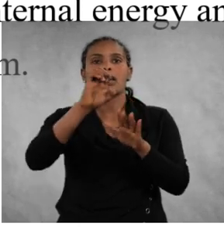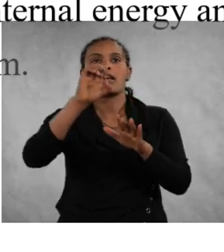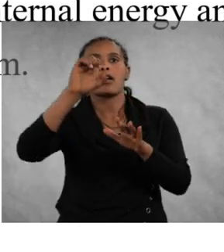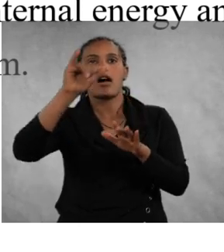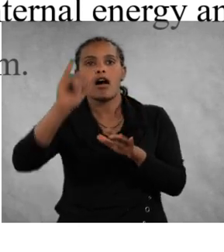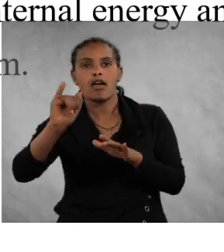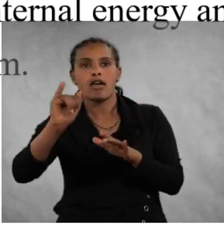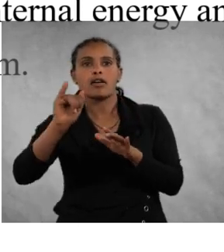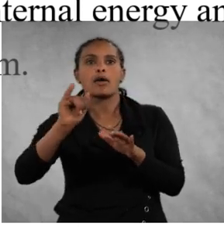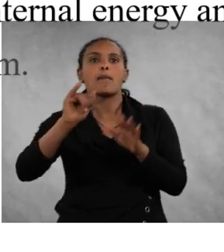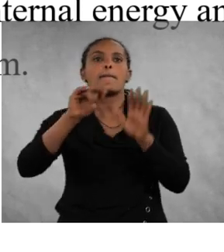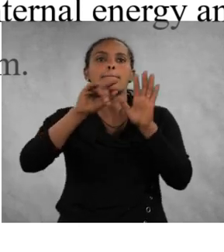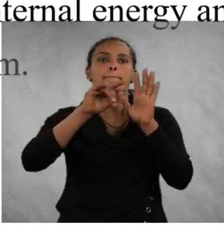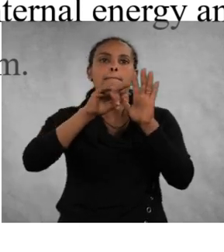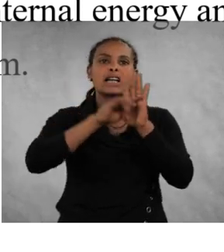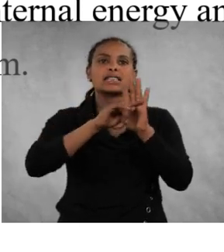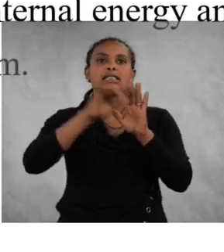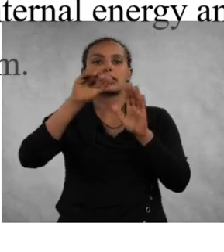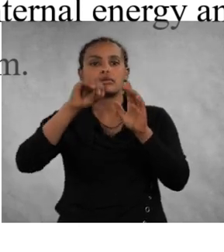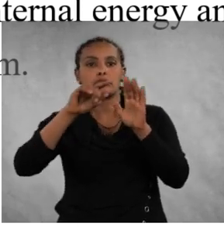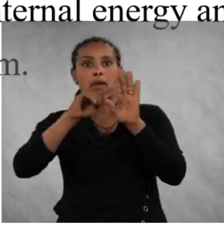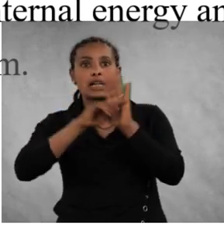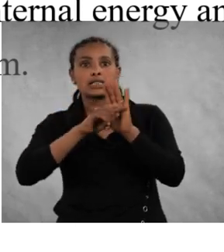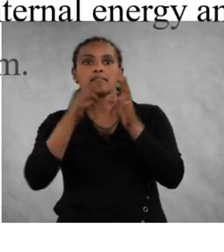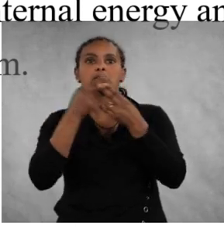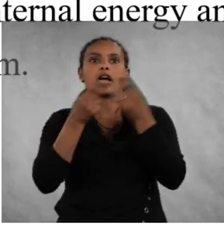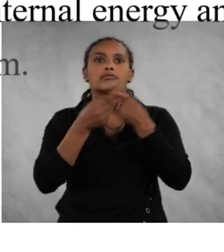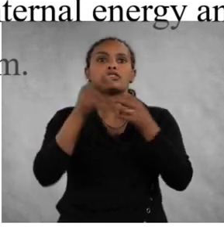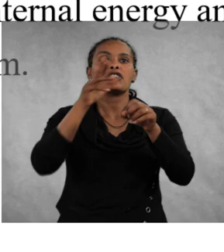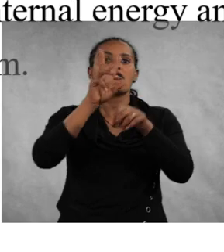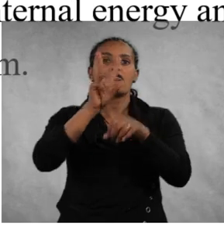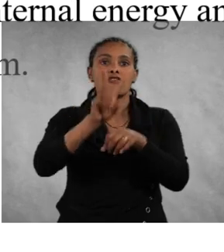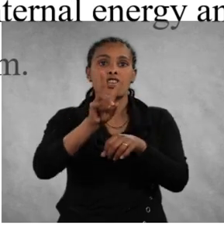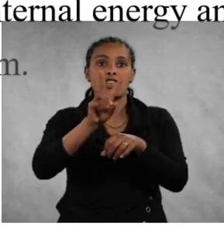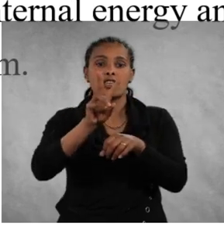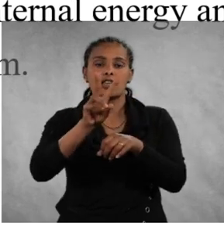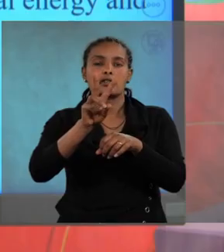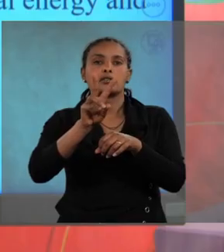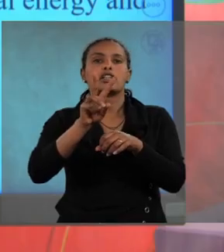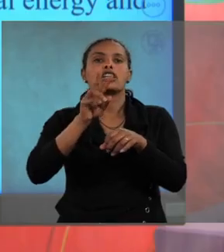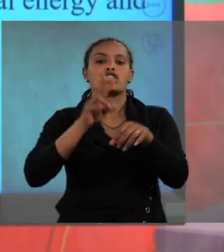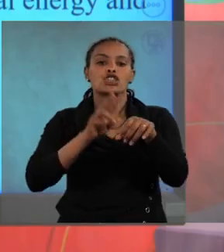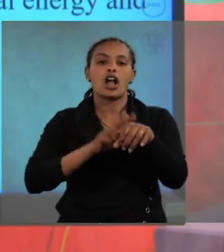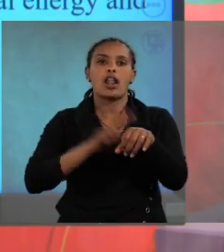EI minus pressure times V initial.